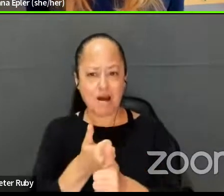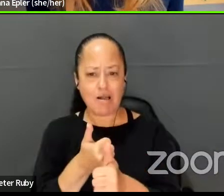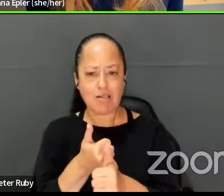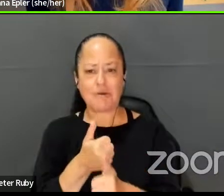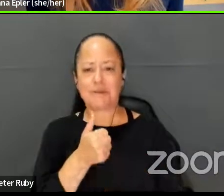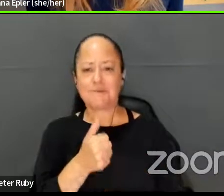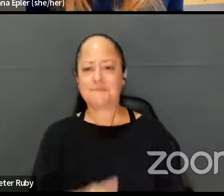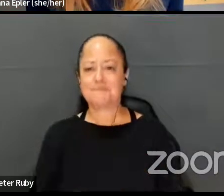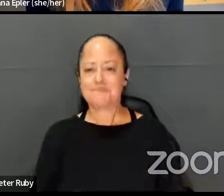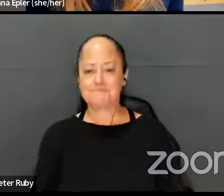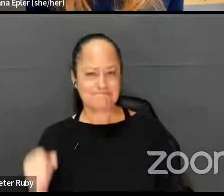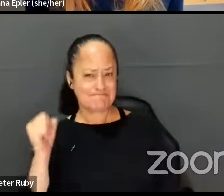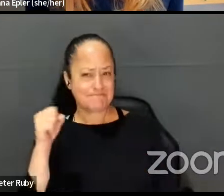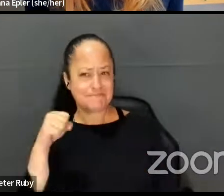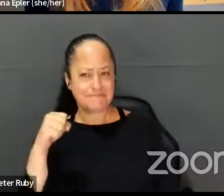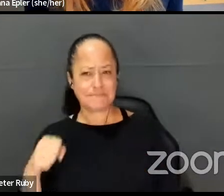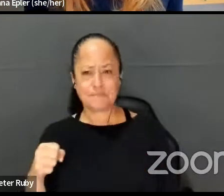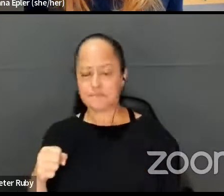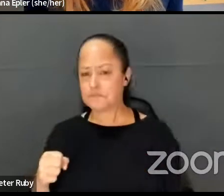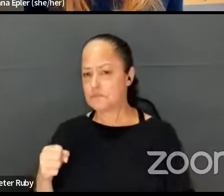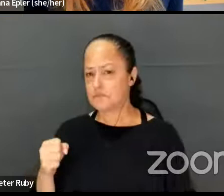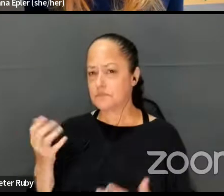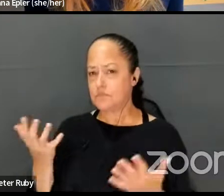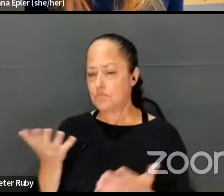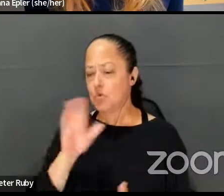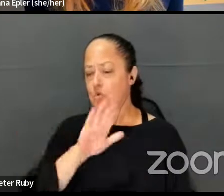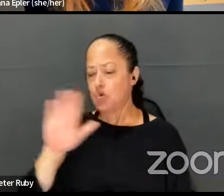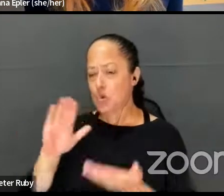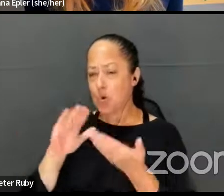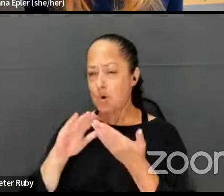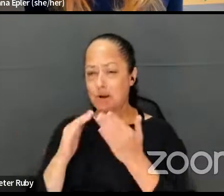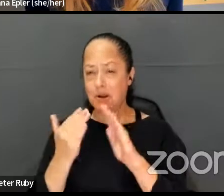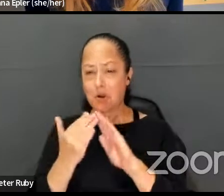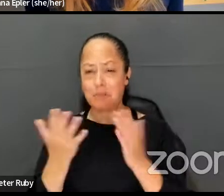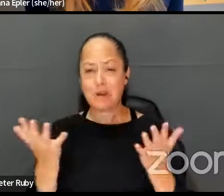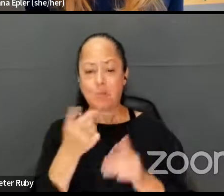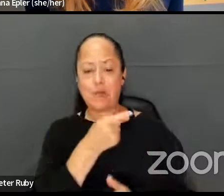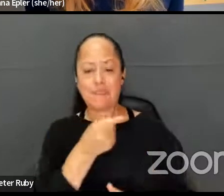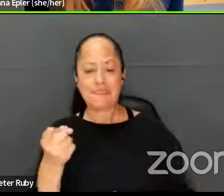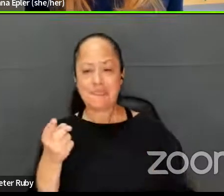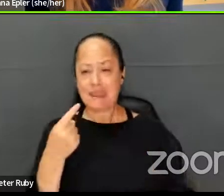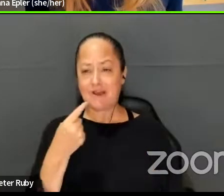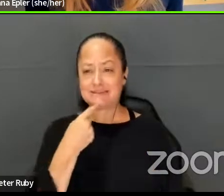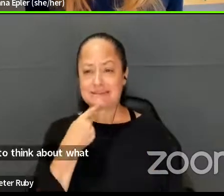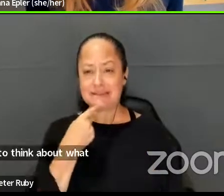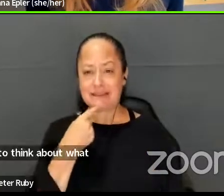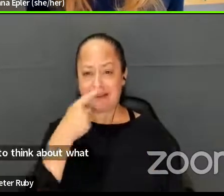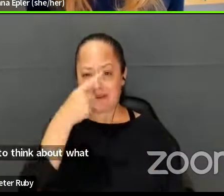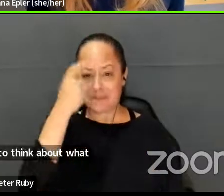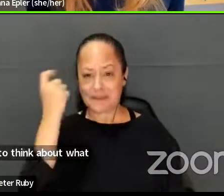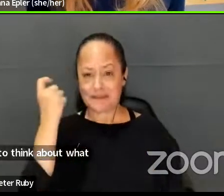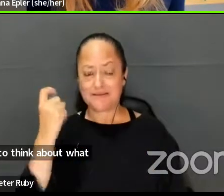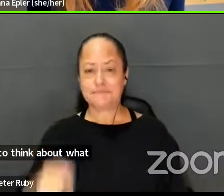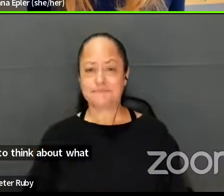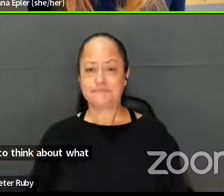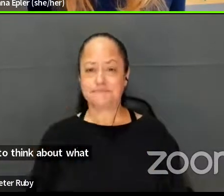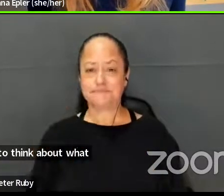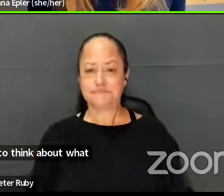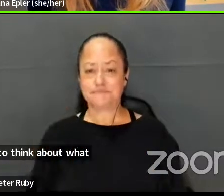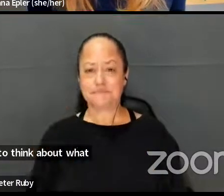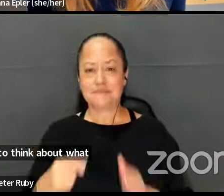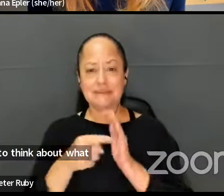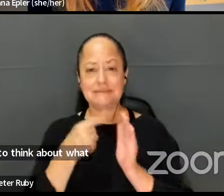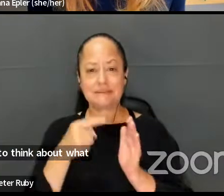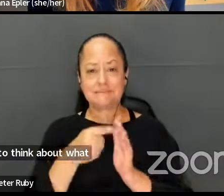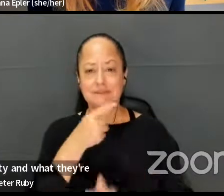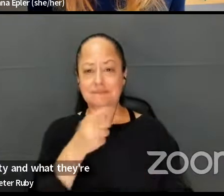do. Yeah. What your community, what they are saying. Because, sometimes I say,